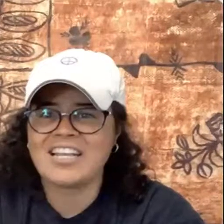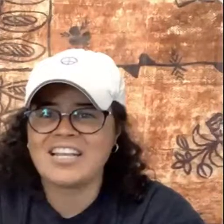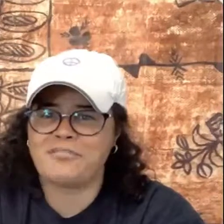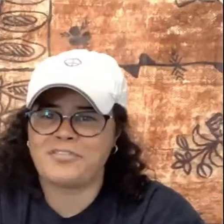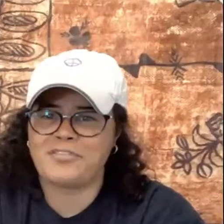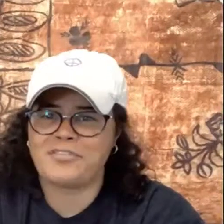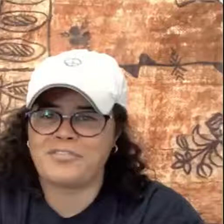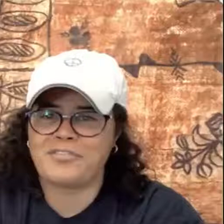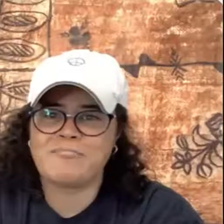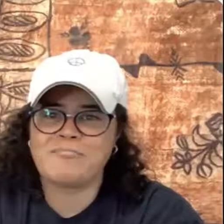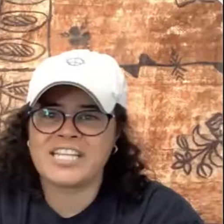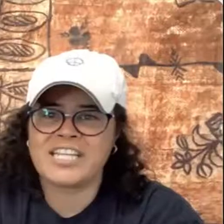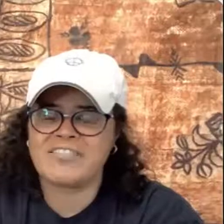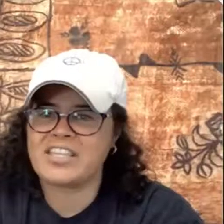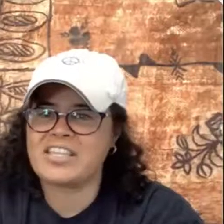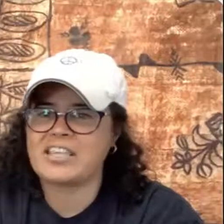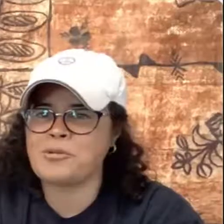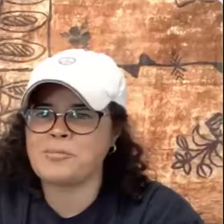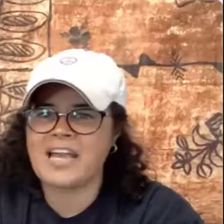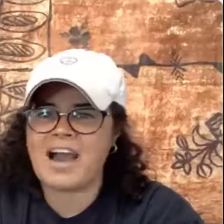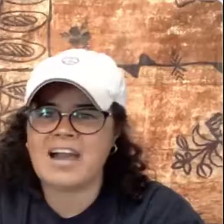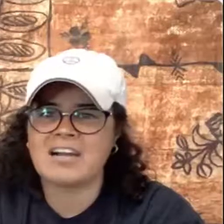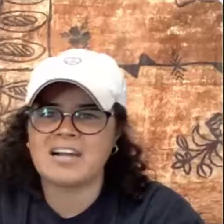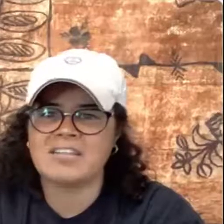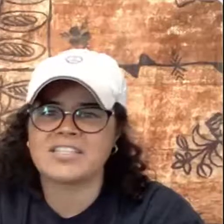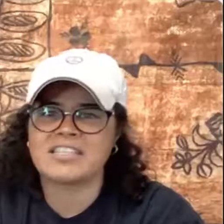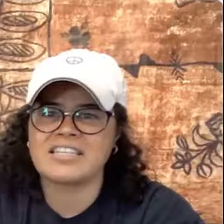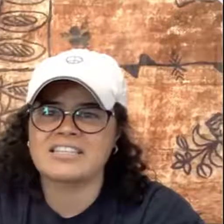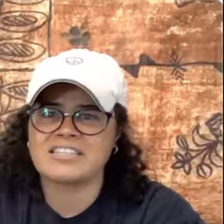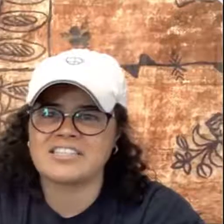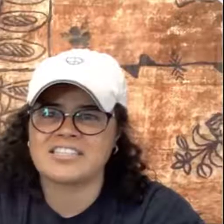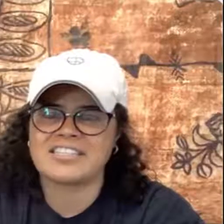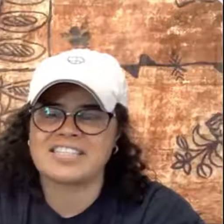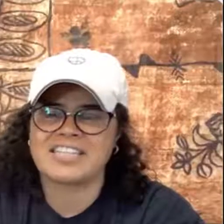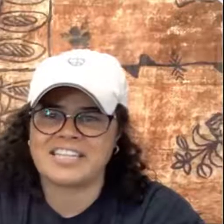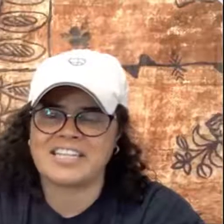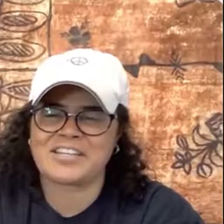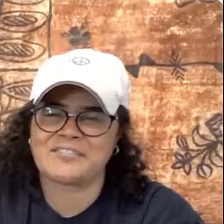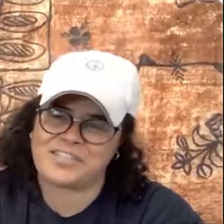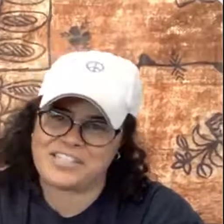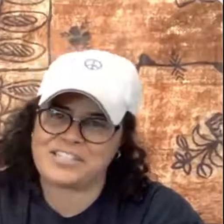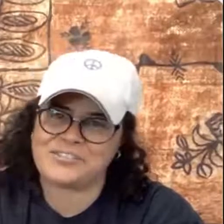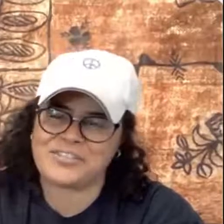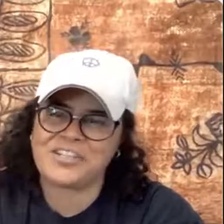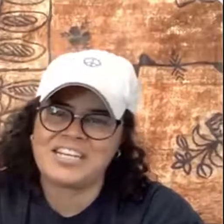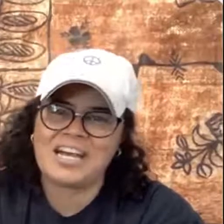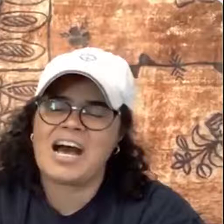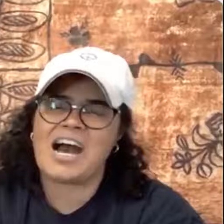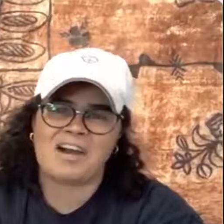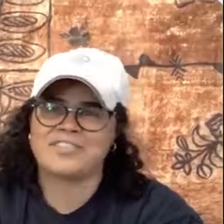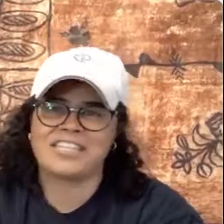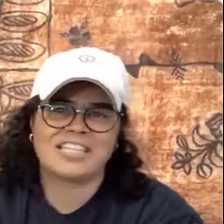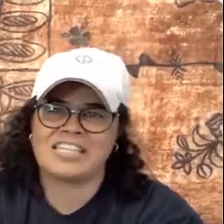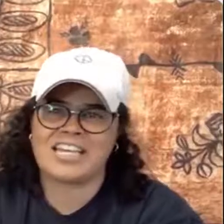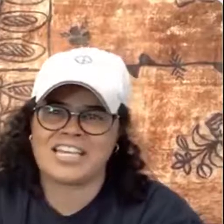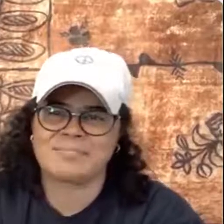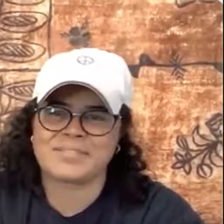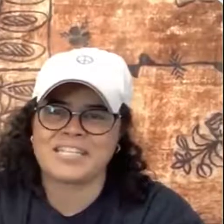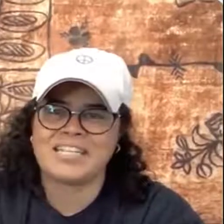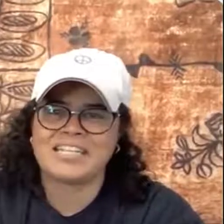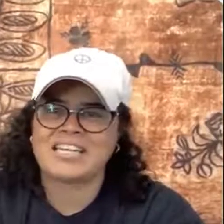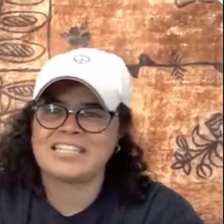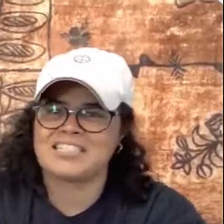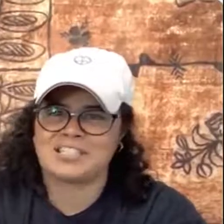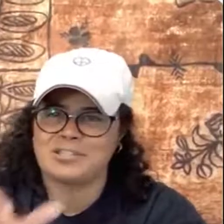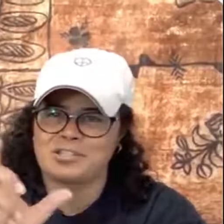IndigenousWays.org, our video library, and there they will be archived in the Indigenous Healing Festival after their